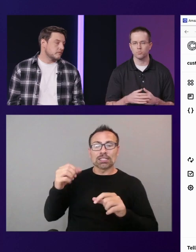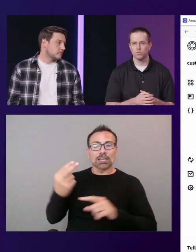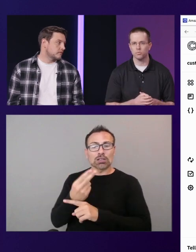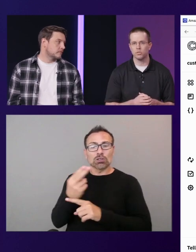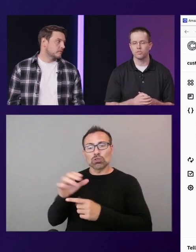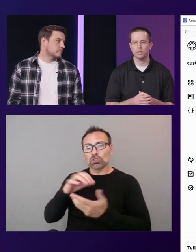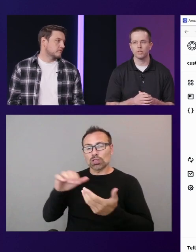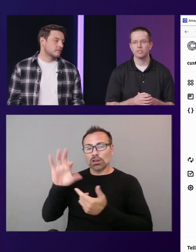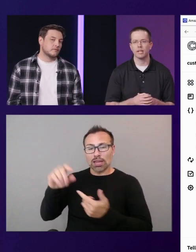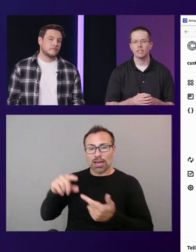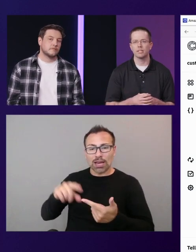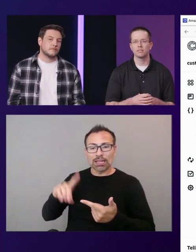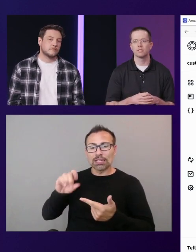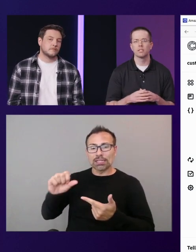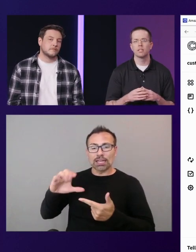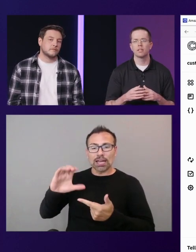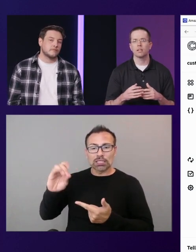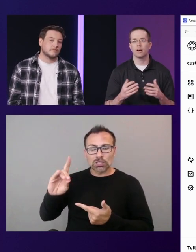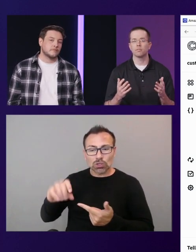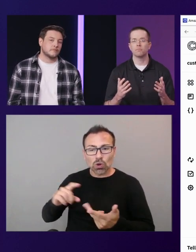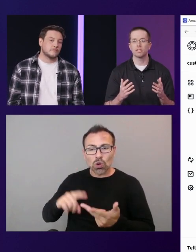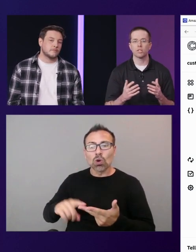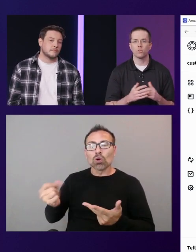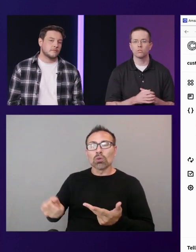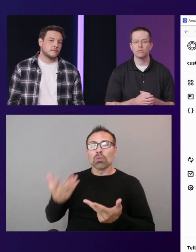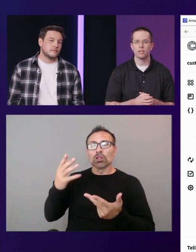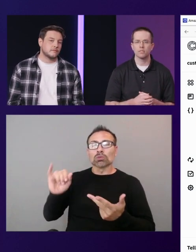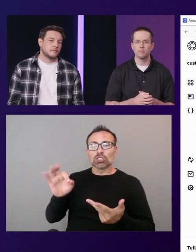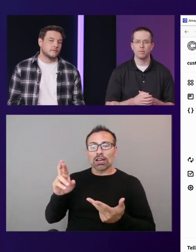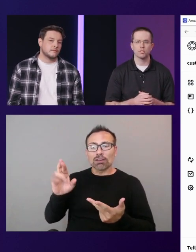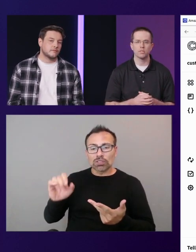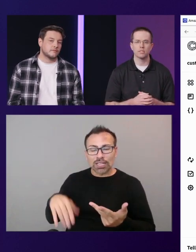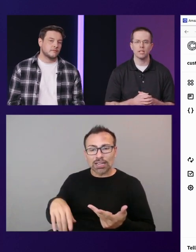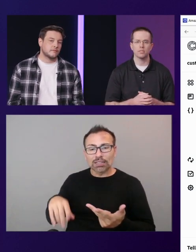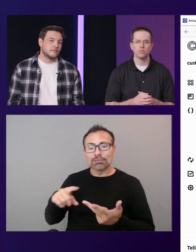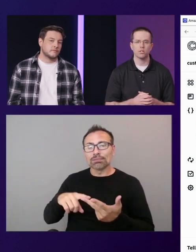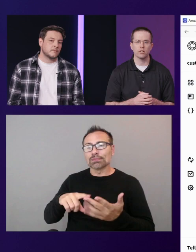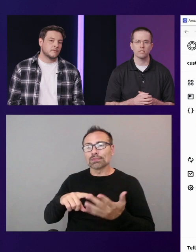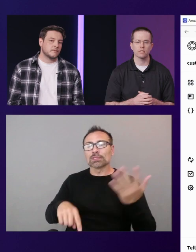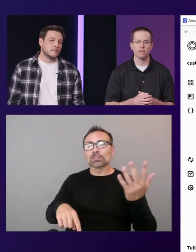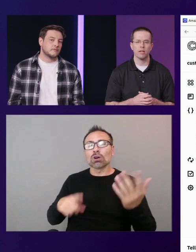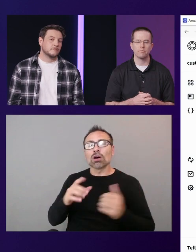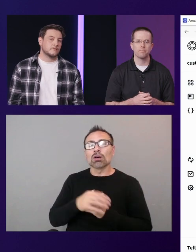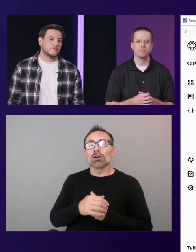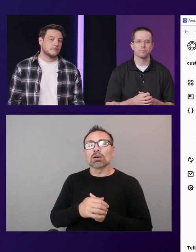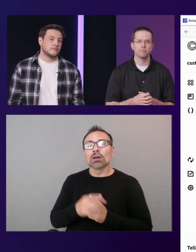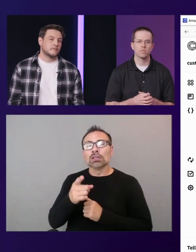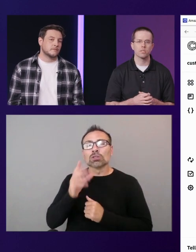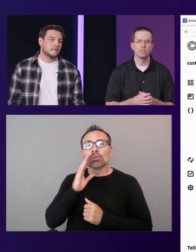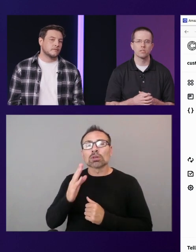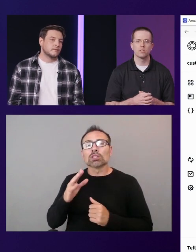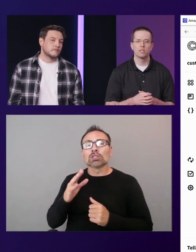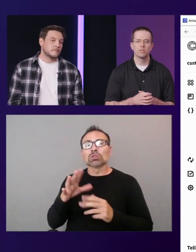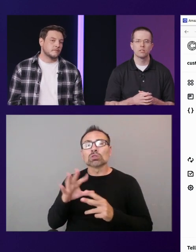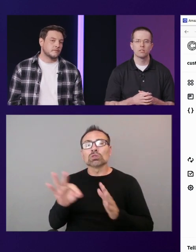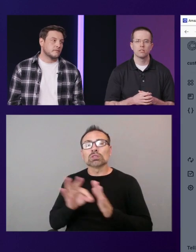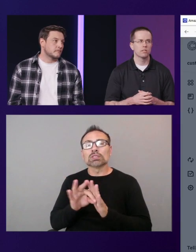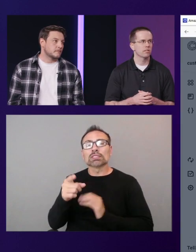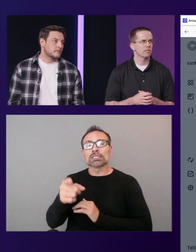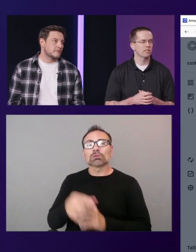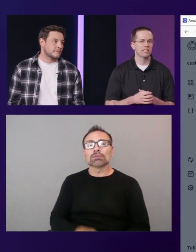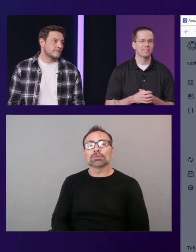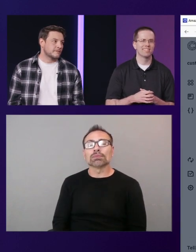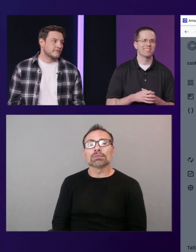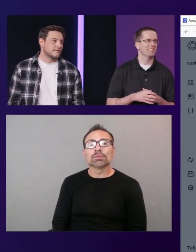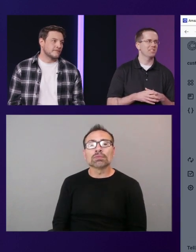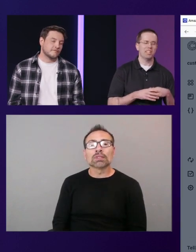could use multiple of the JetBrains IDEs. VS Code is going to be my choice today, so I'll go ahead and select that. I'm not